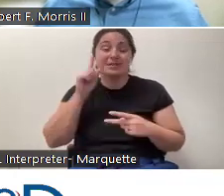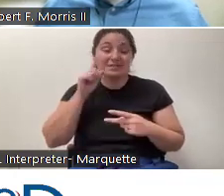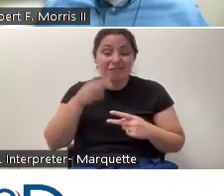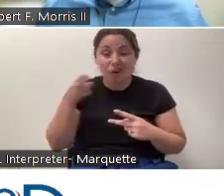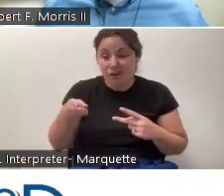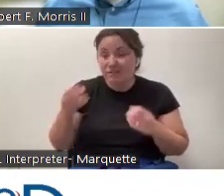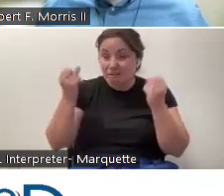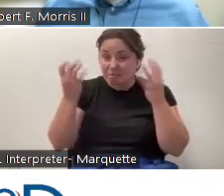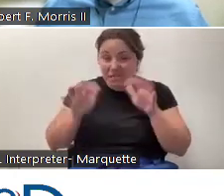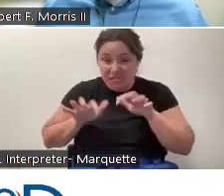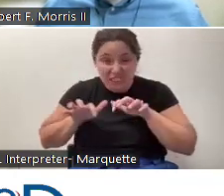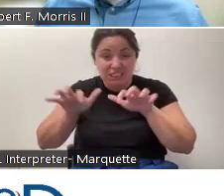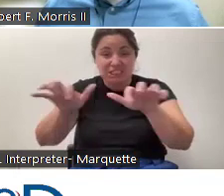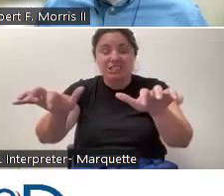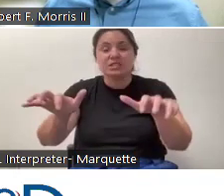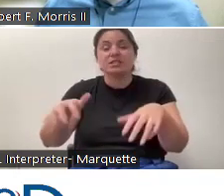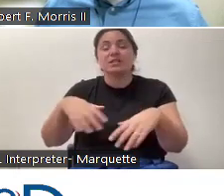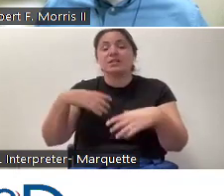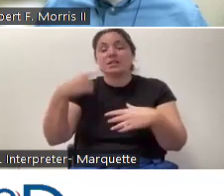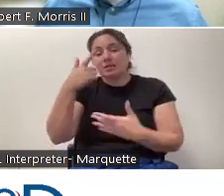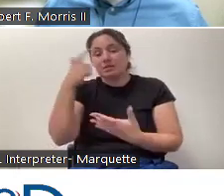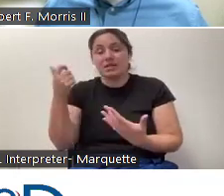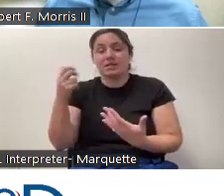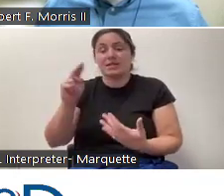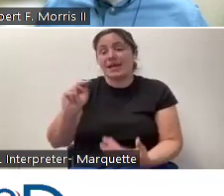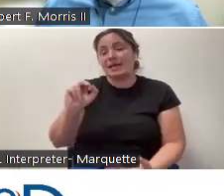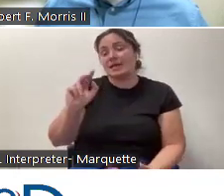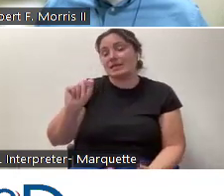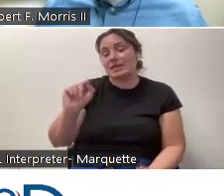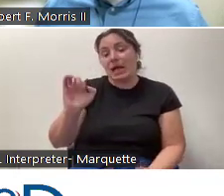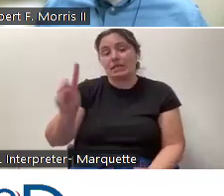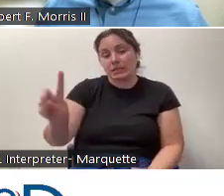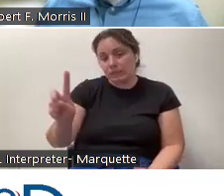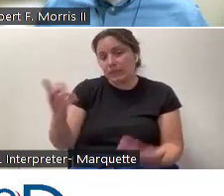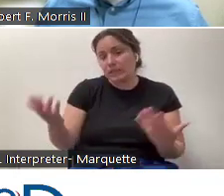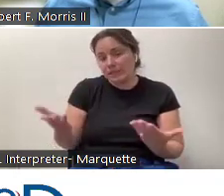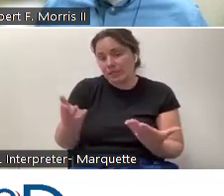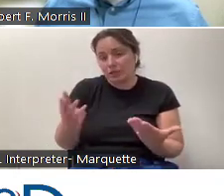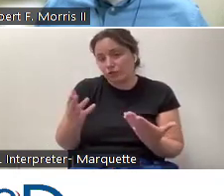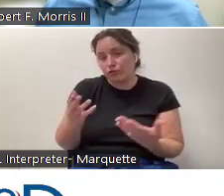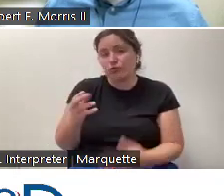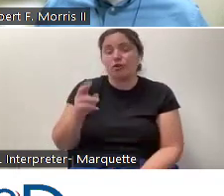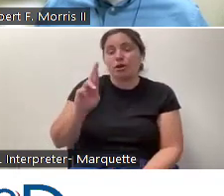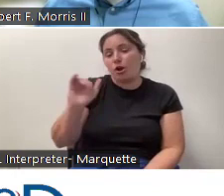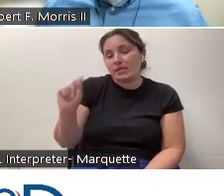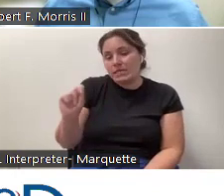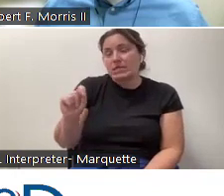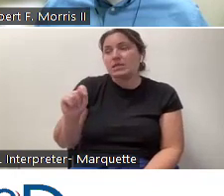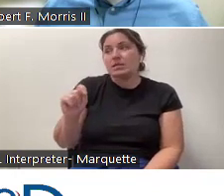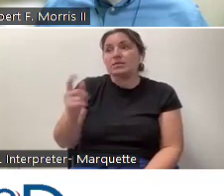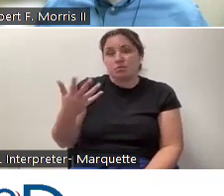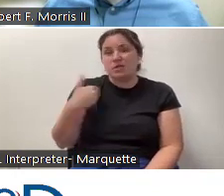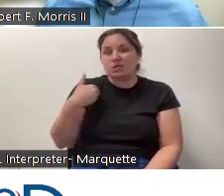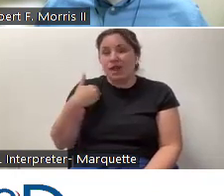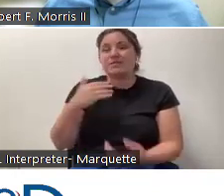hearing, due to the National Technical Institute for the Deaf located here at Rochester Institute of Technology. So we do employ